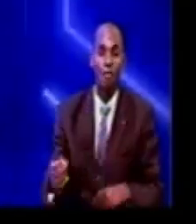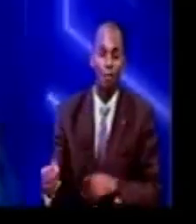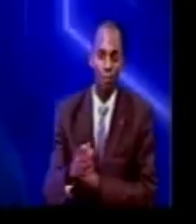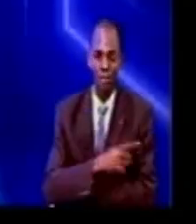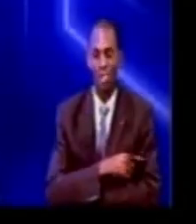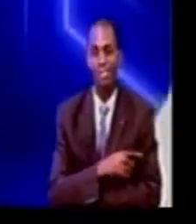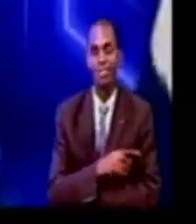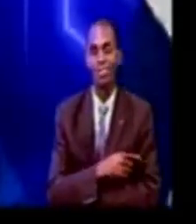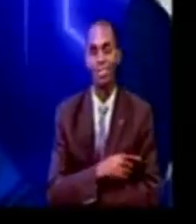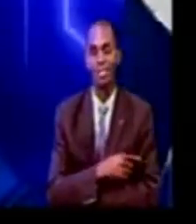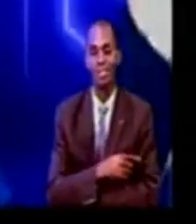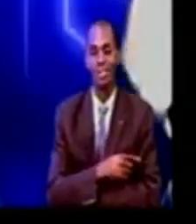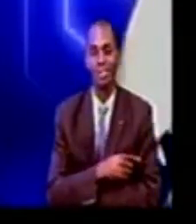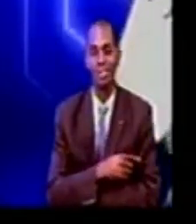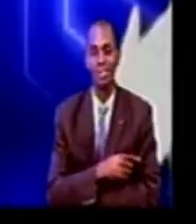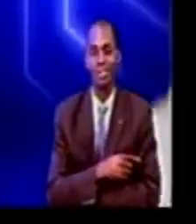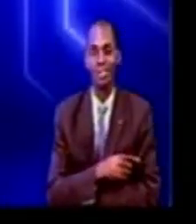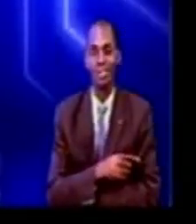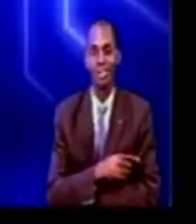period.